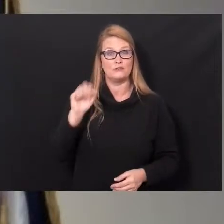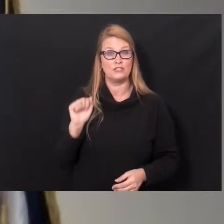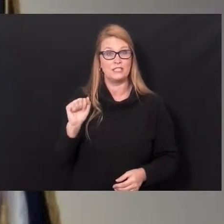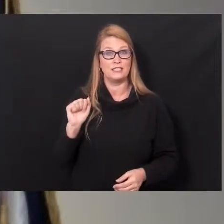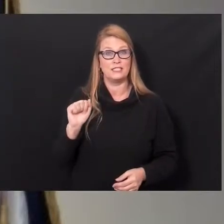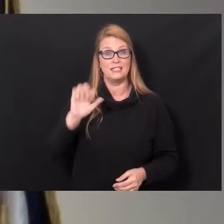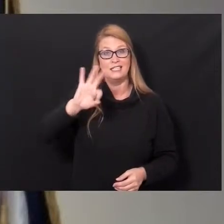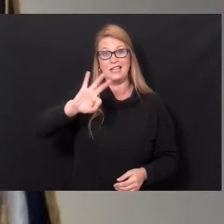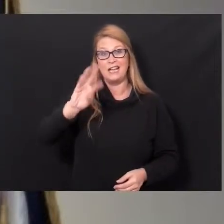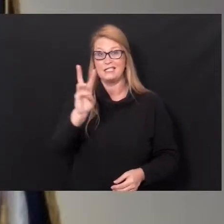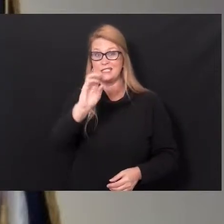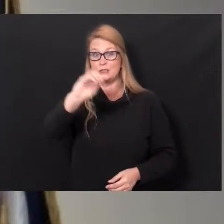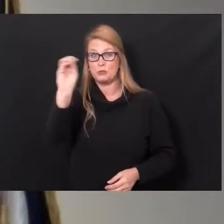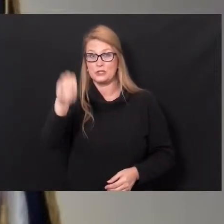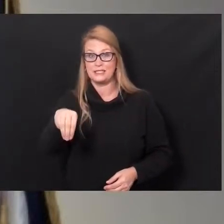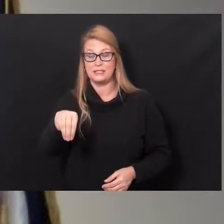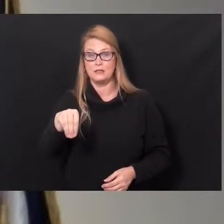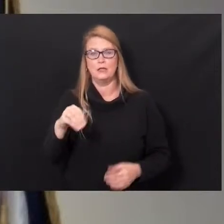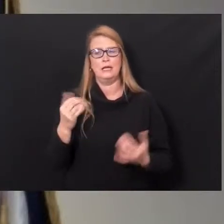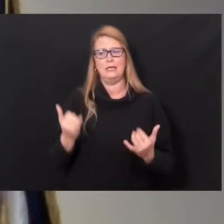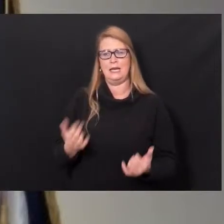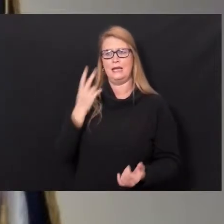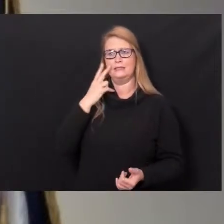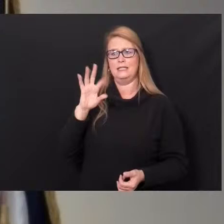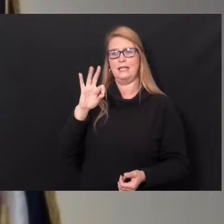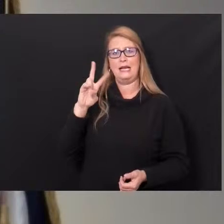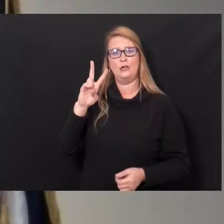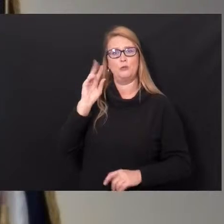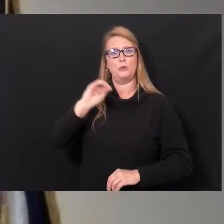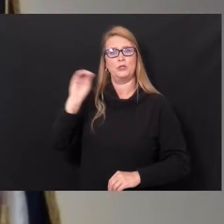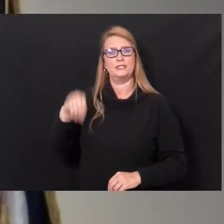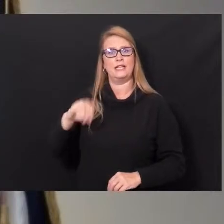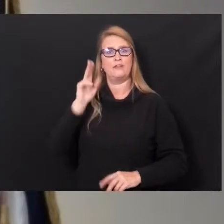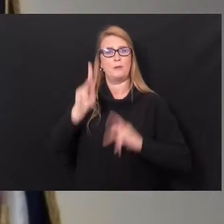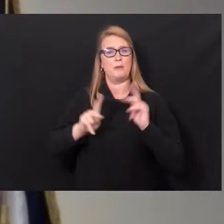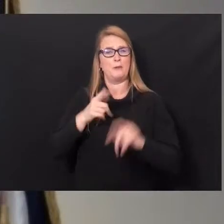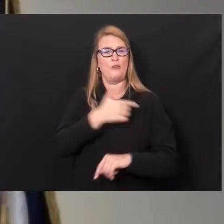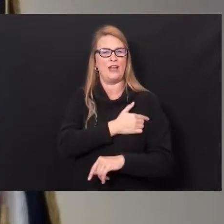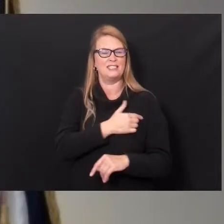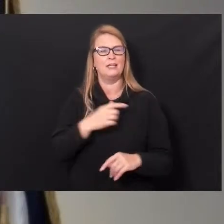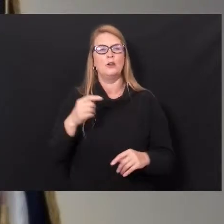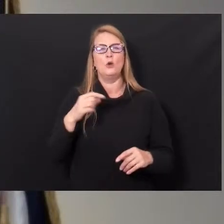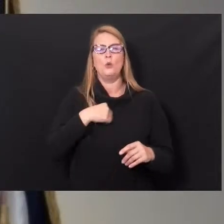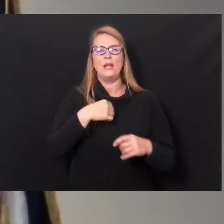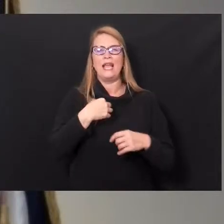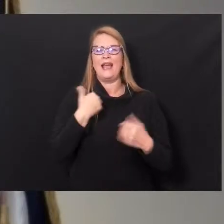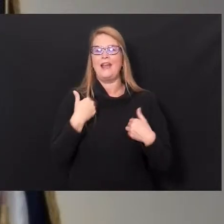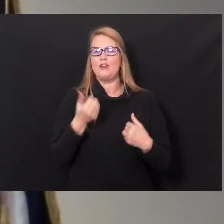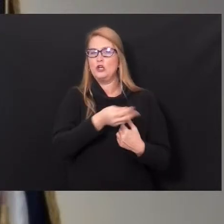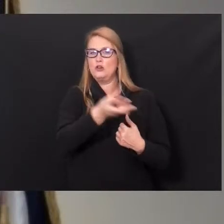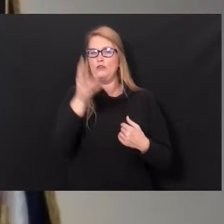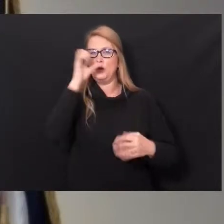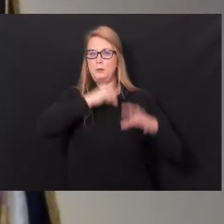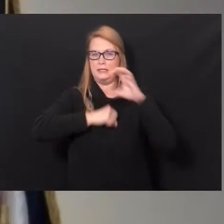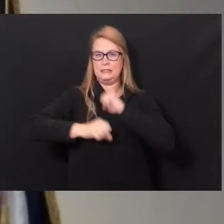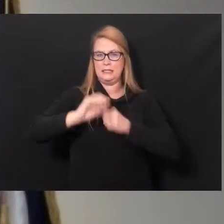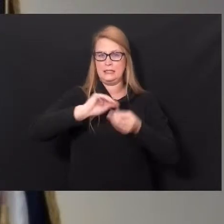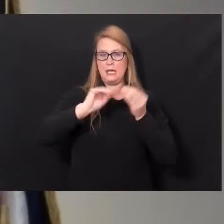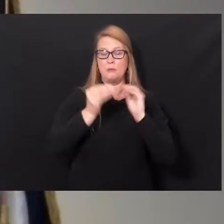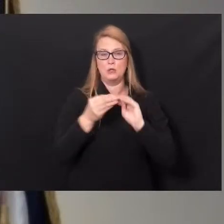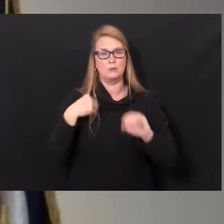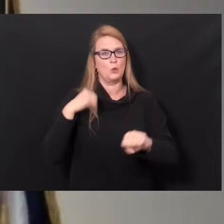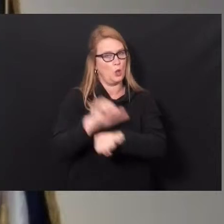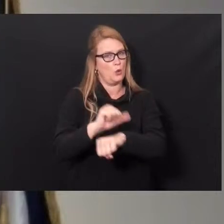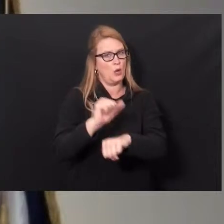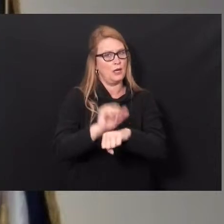about 96%. We're showing 92% of those individuals being vaccinated. So we've got to get the unknown numbers there. We're working hard